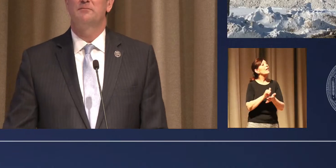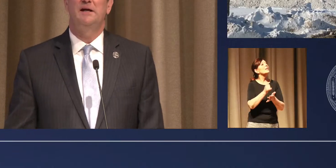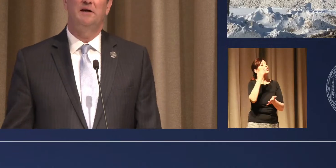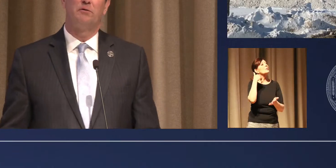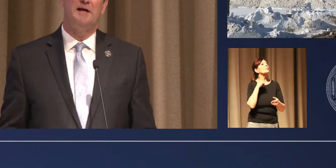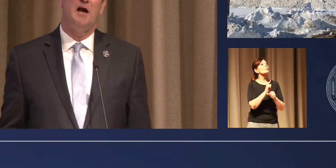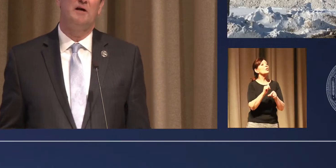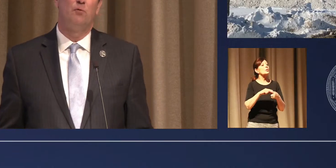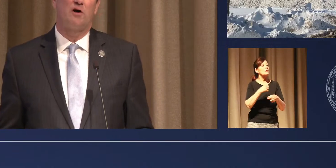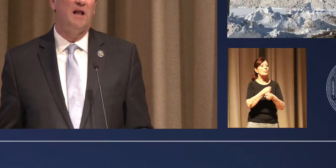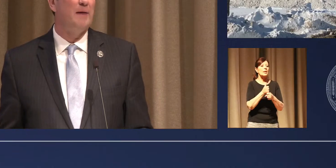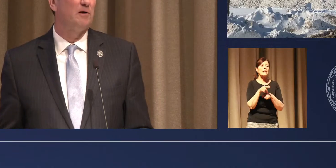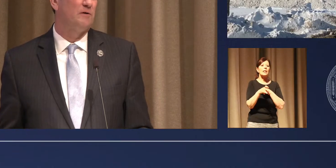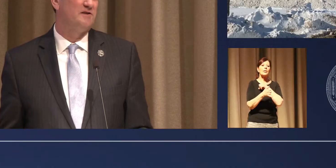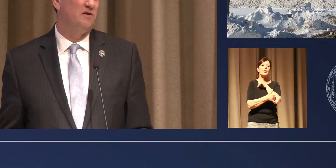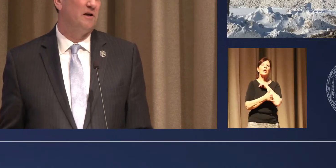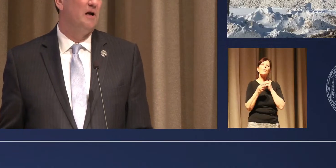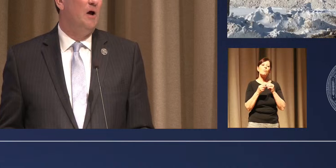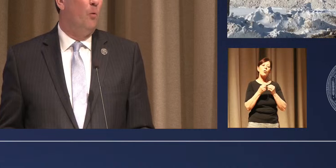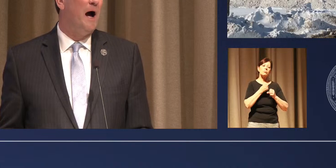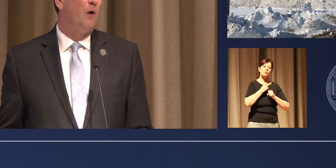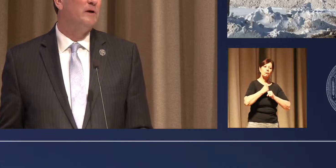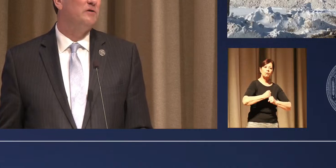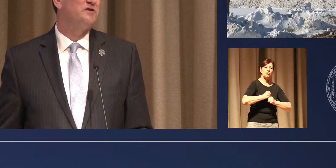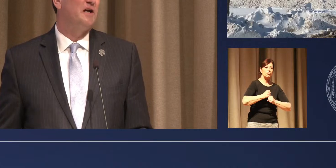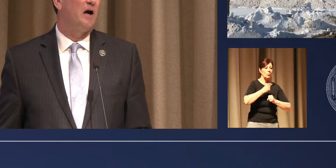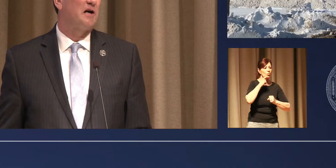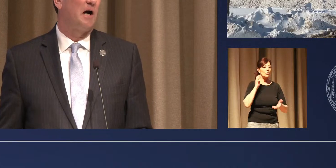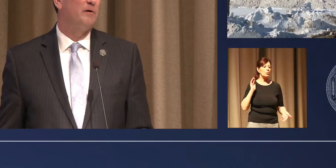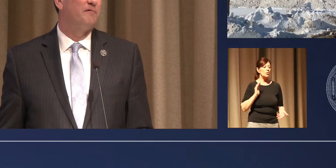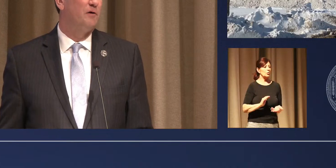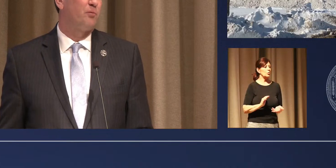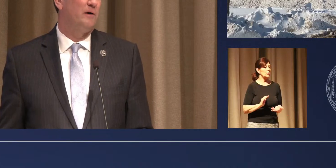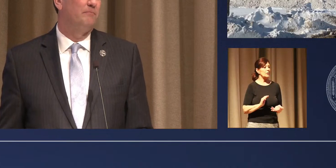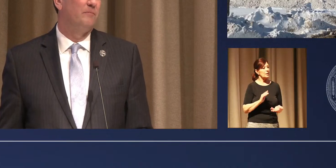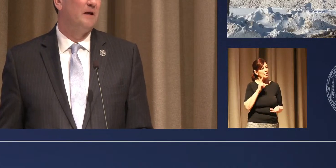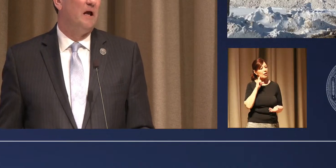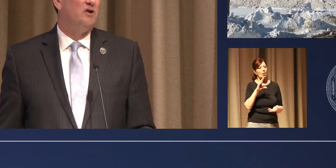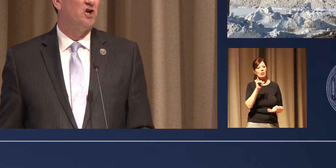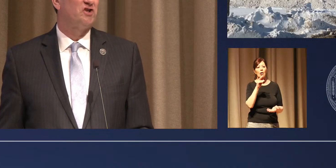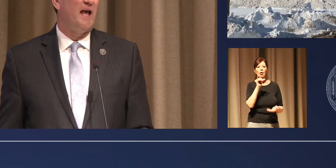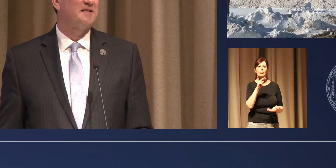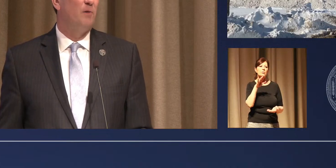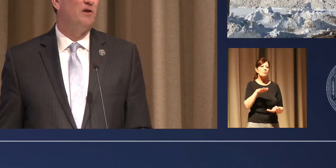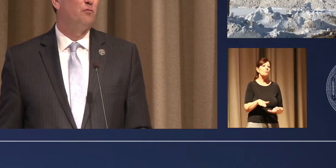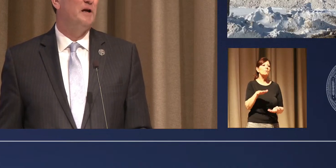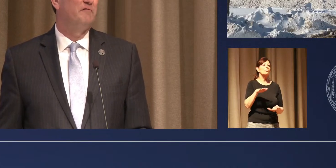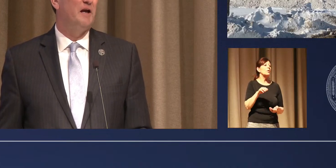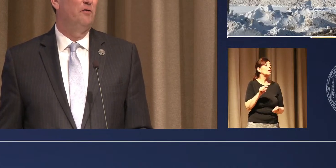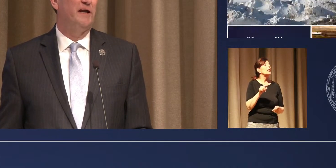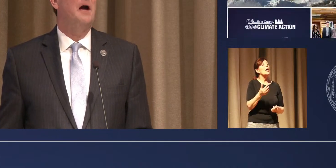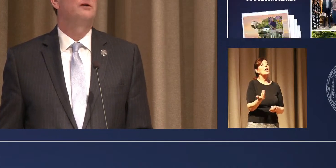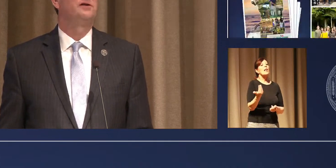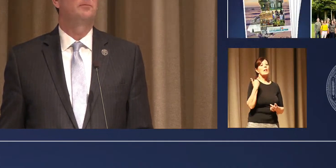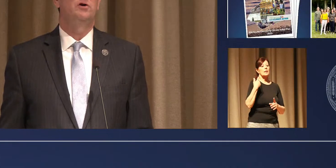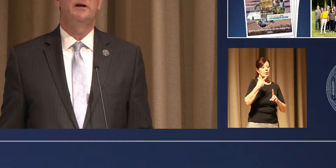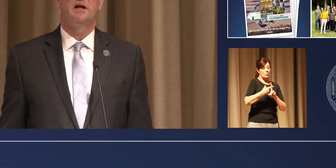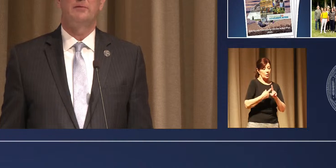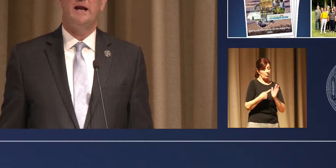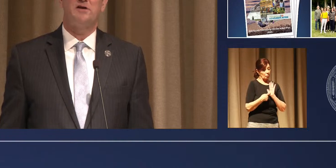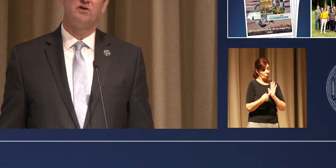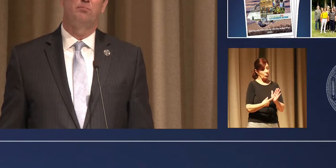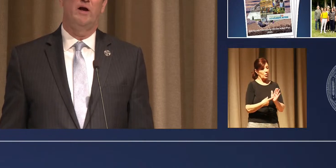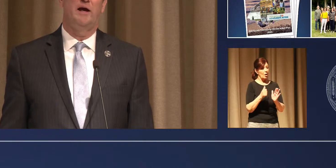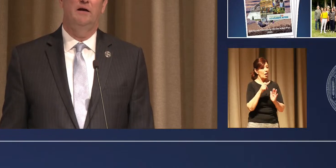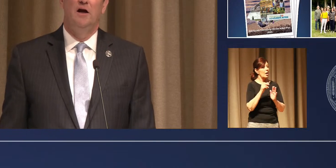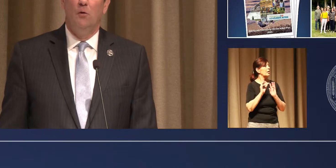working to make Erie County more climate resilient while reducing our carbon footprint. Just last month, we unveiled the county's Community